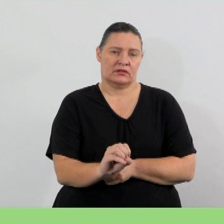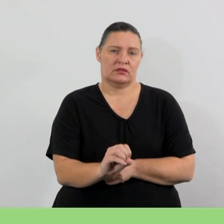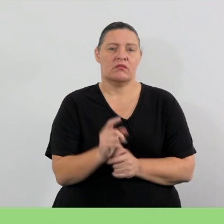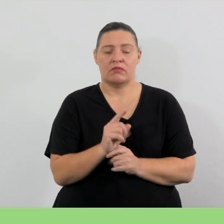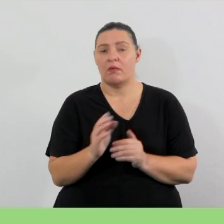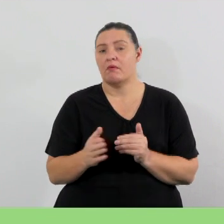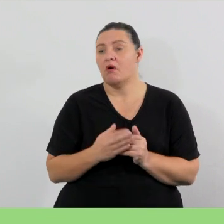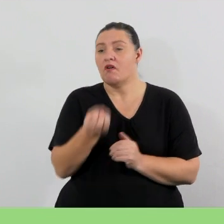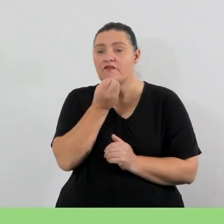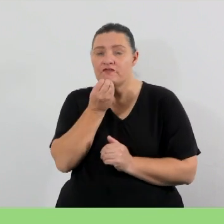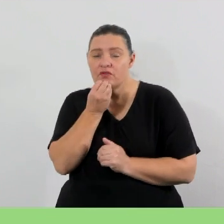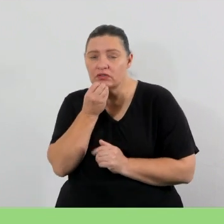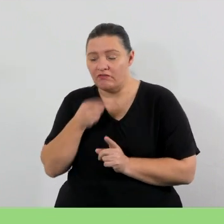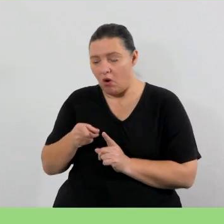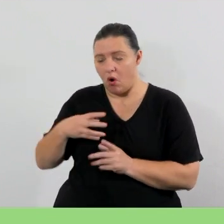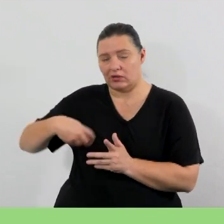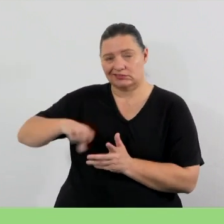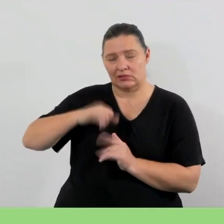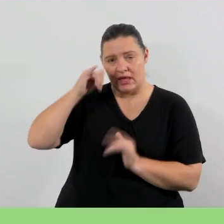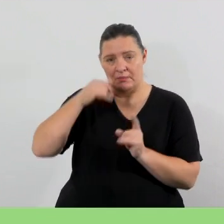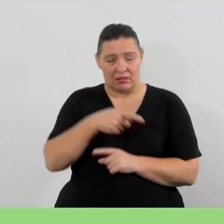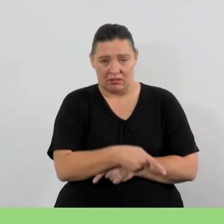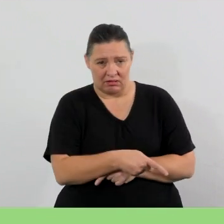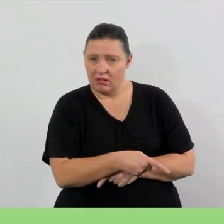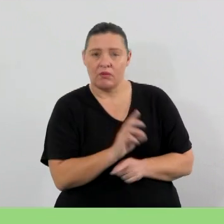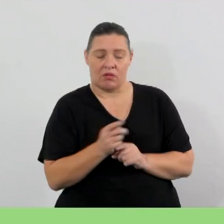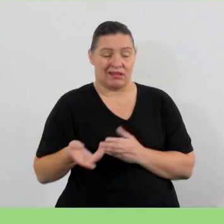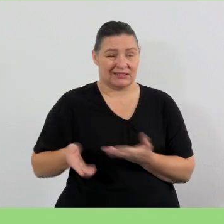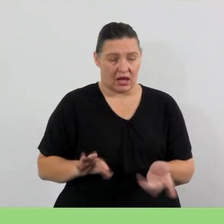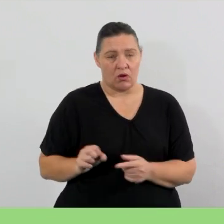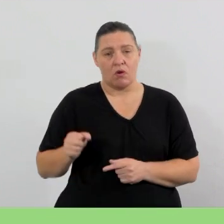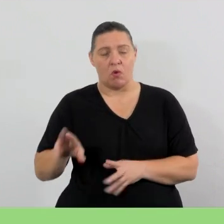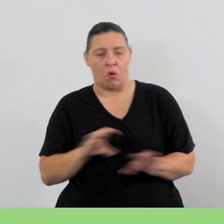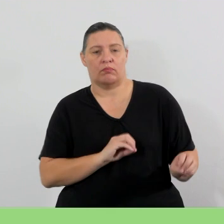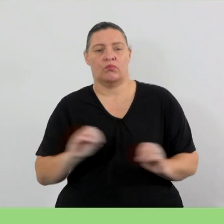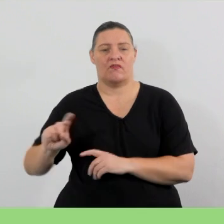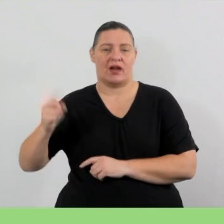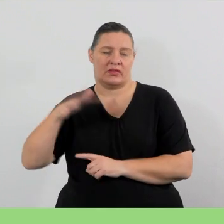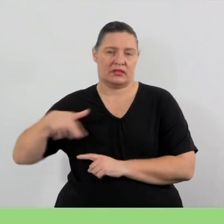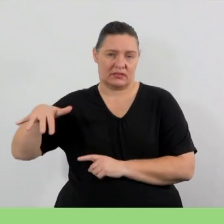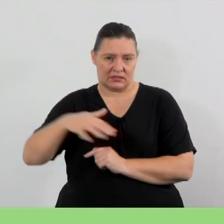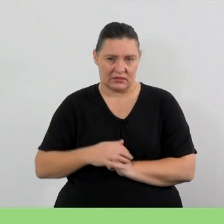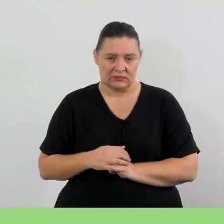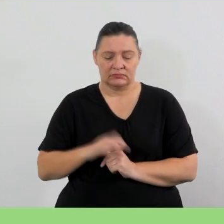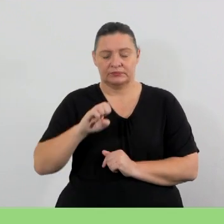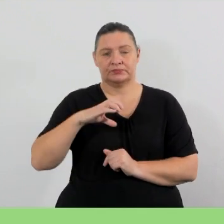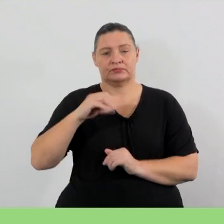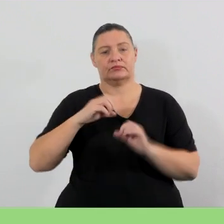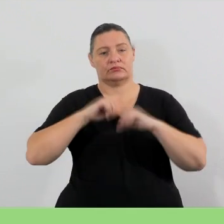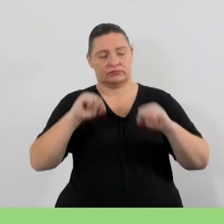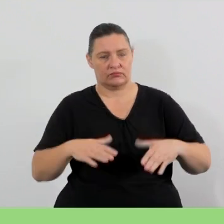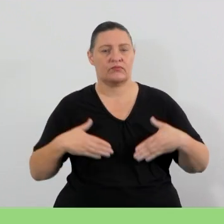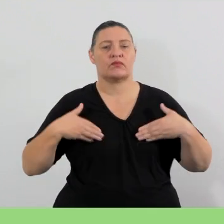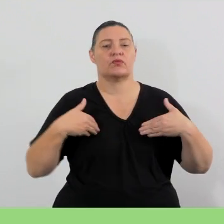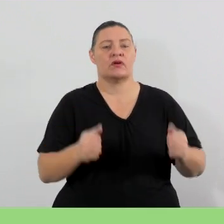be no food for grazers, and they will either die or migrate. Luckily,